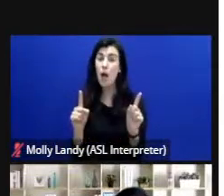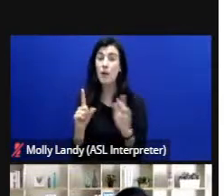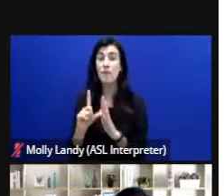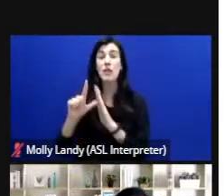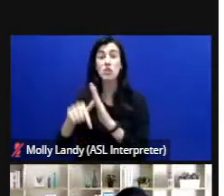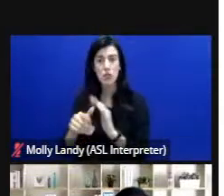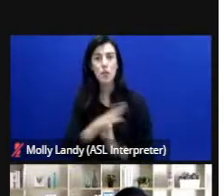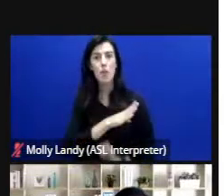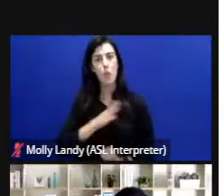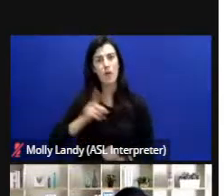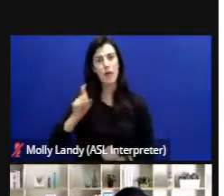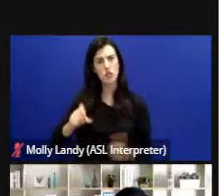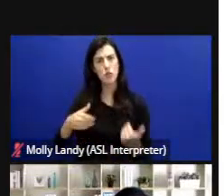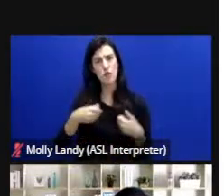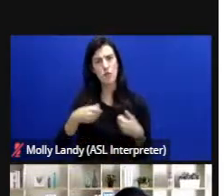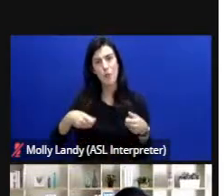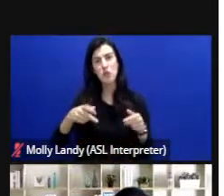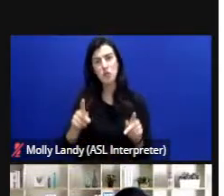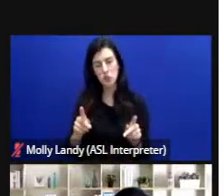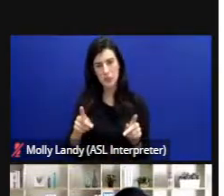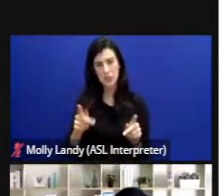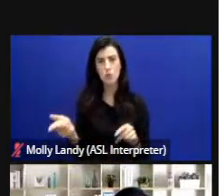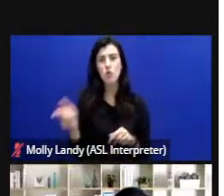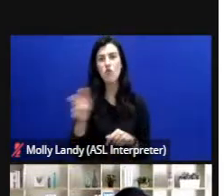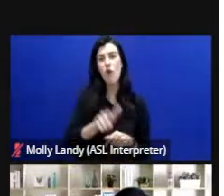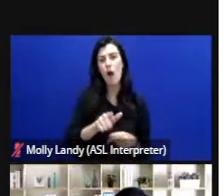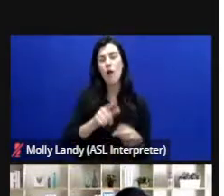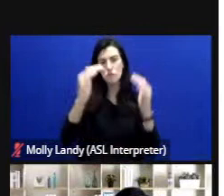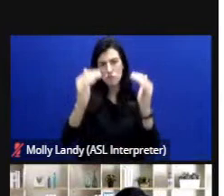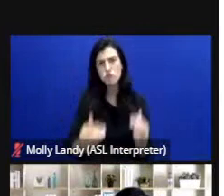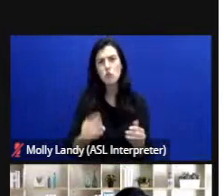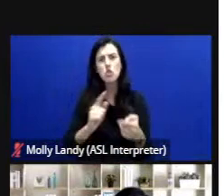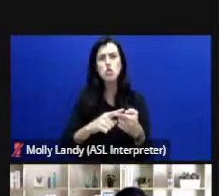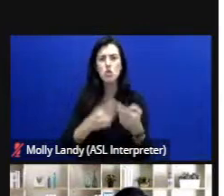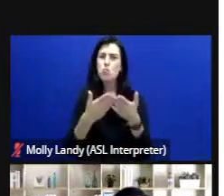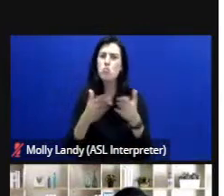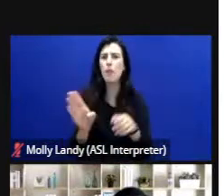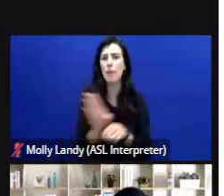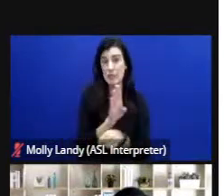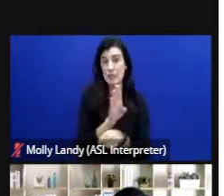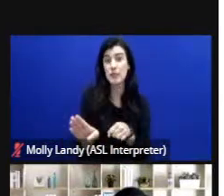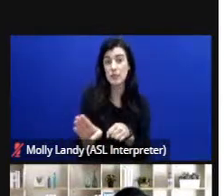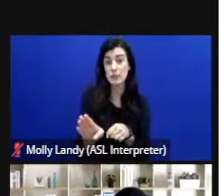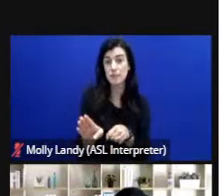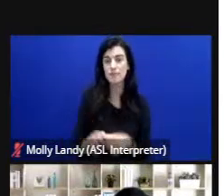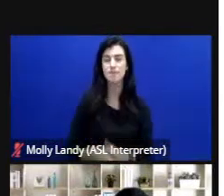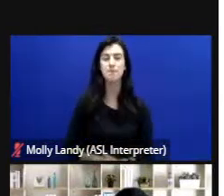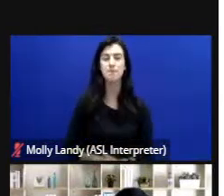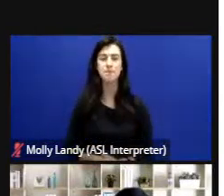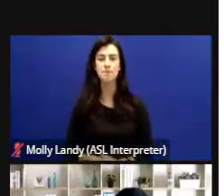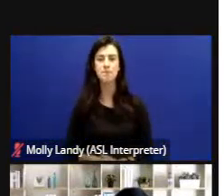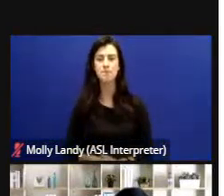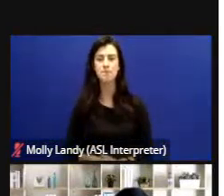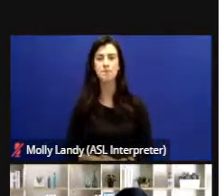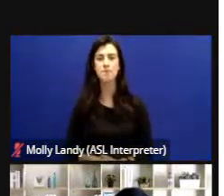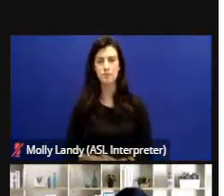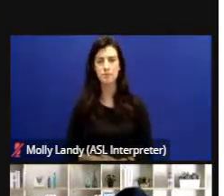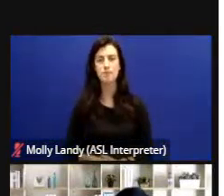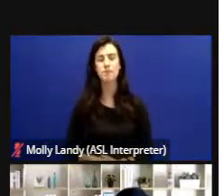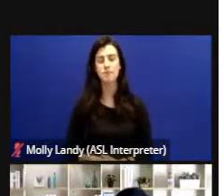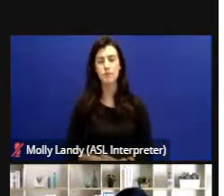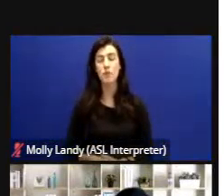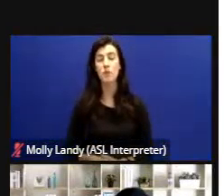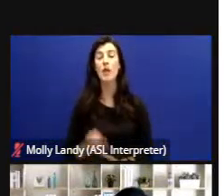have the opportunity to get to the public's business. So with that, I am going to